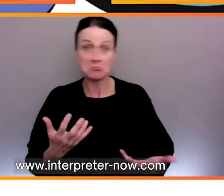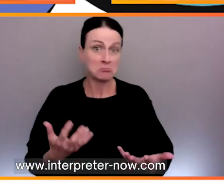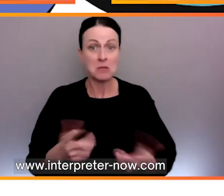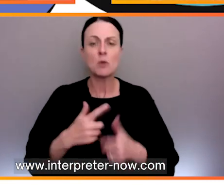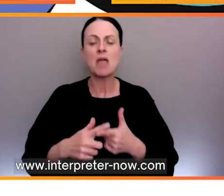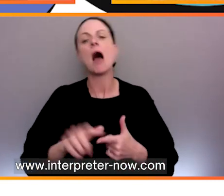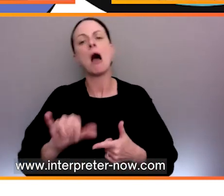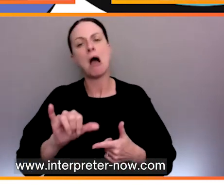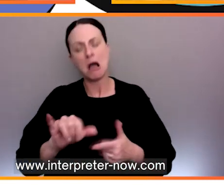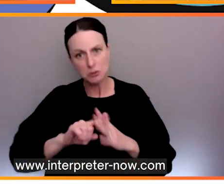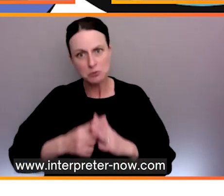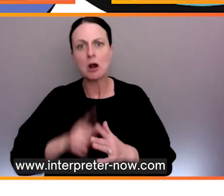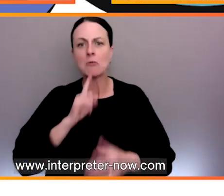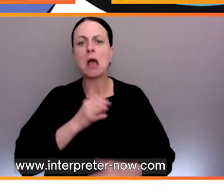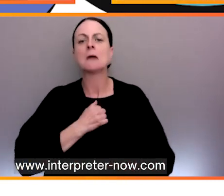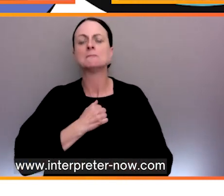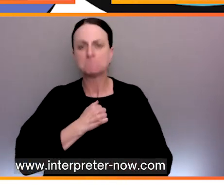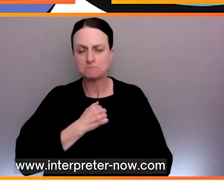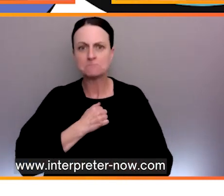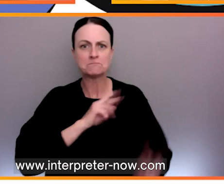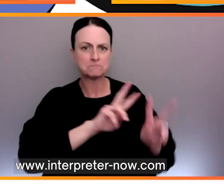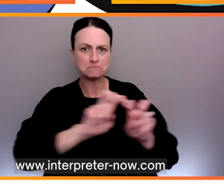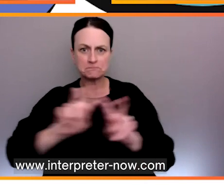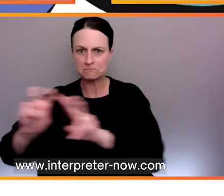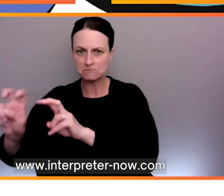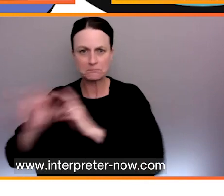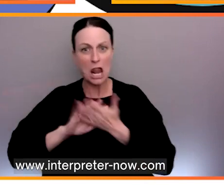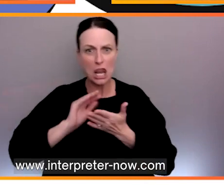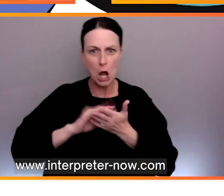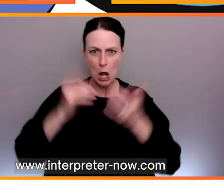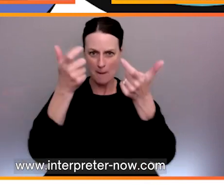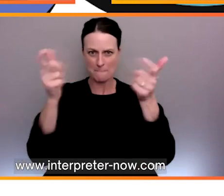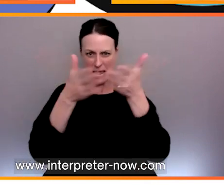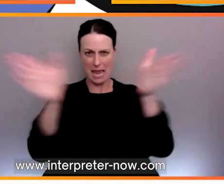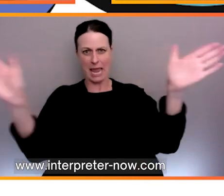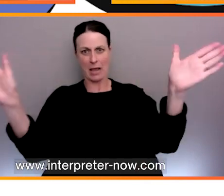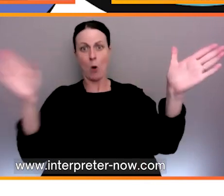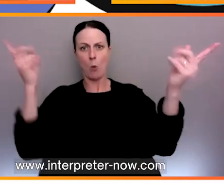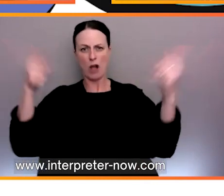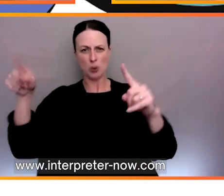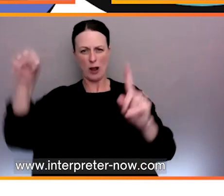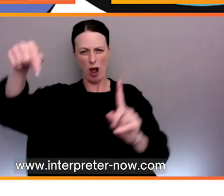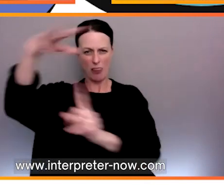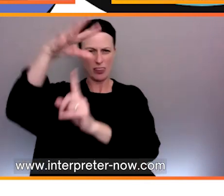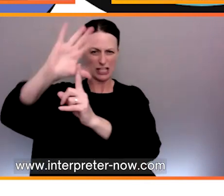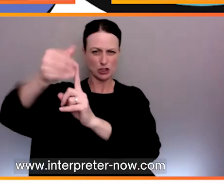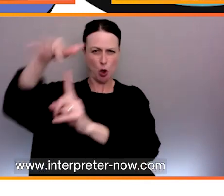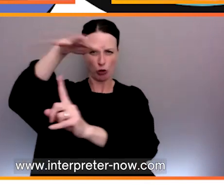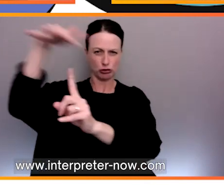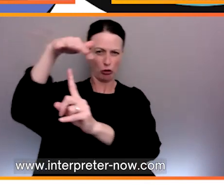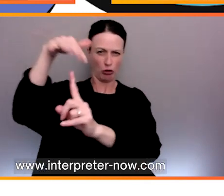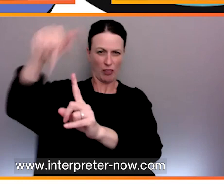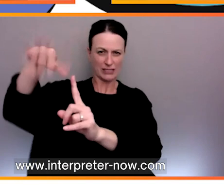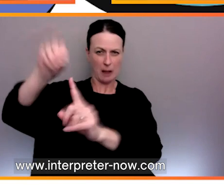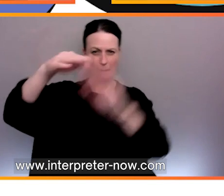yourself for a minute and just take note of your surroundings, is it one of joy? Is it one of interaction and inclusion